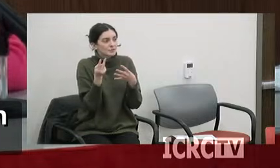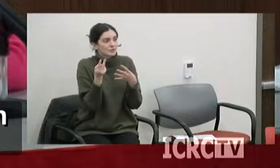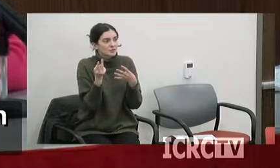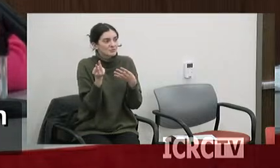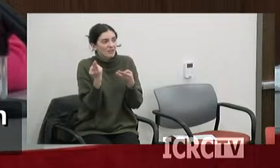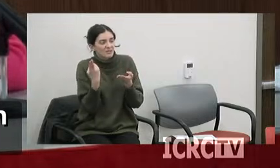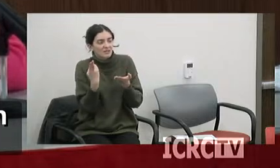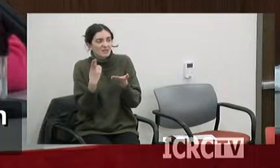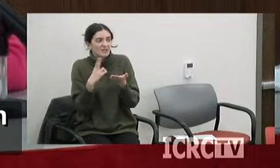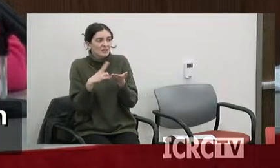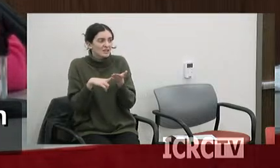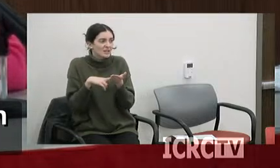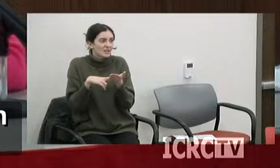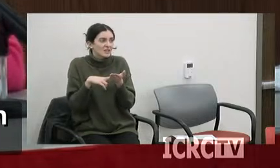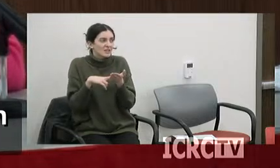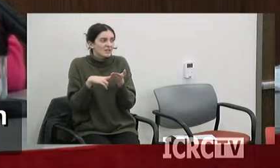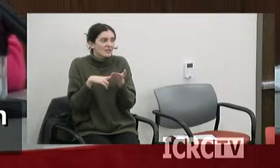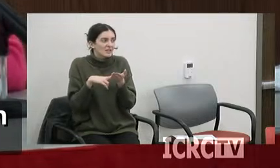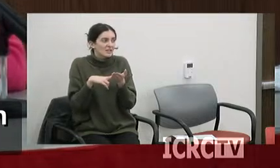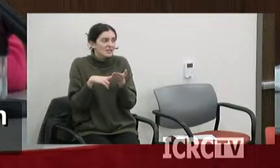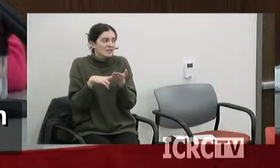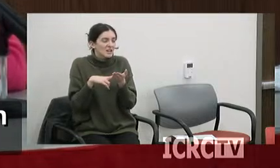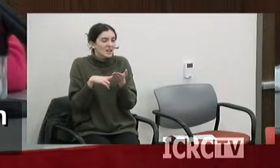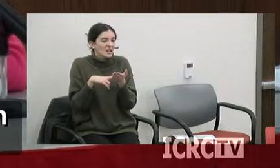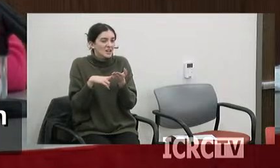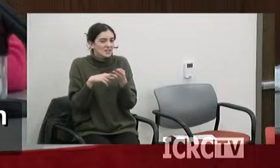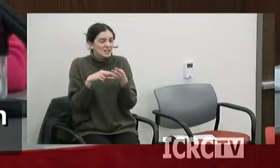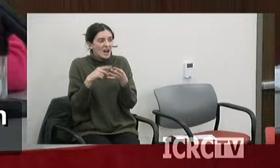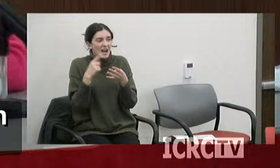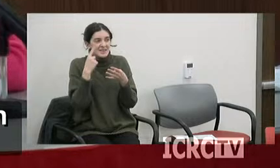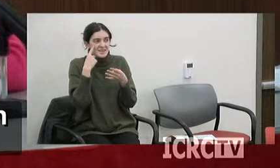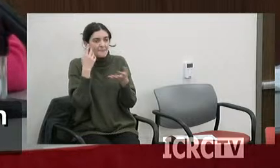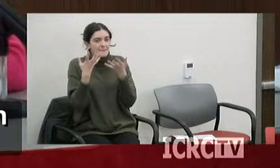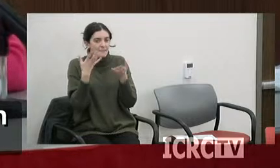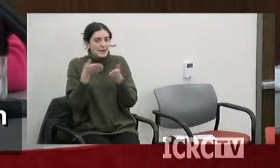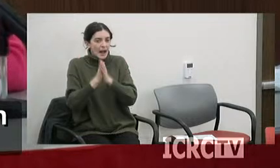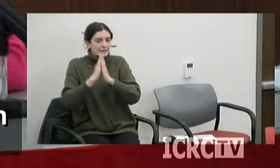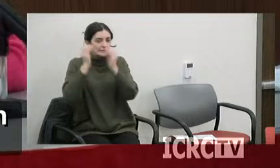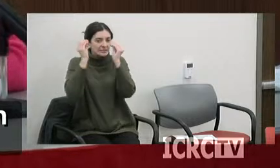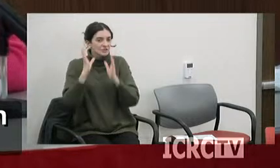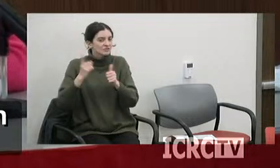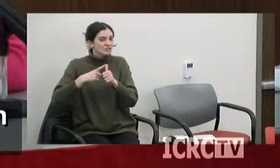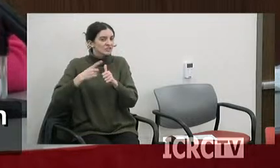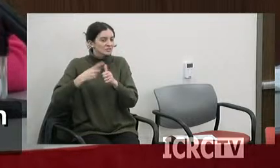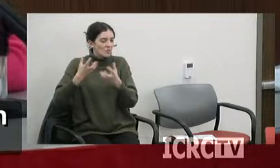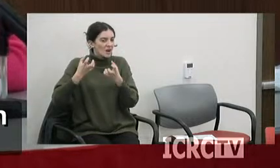subscriptions that I think we need teacher input. We can revisit if we want to,